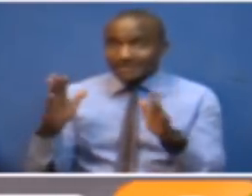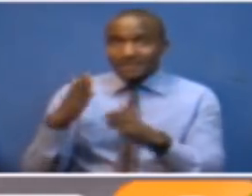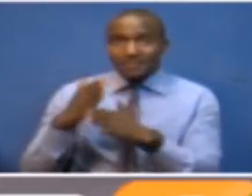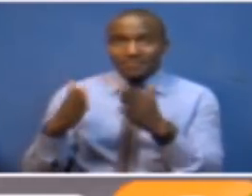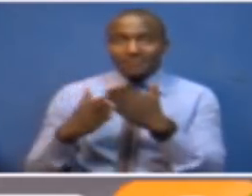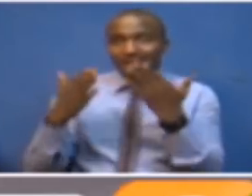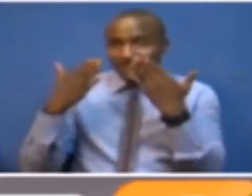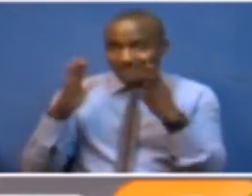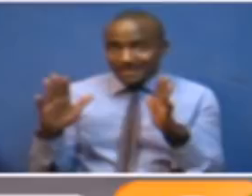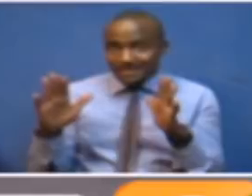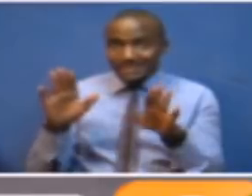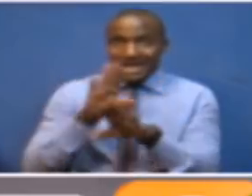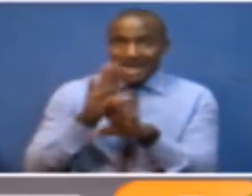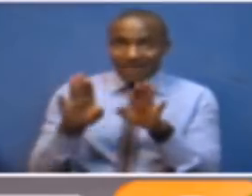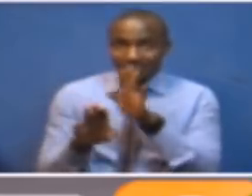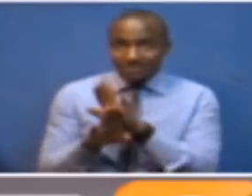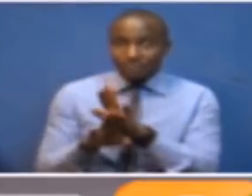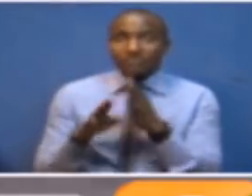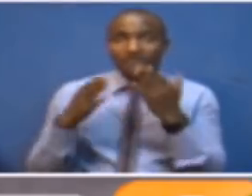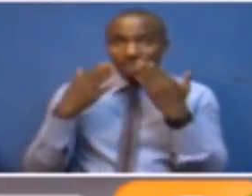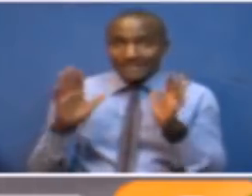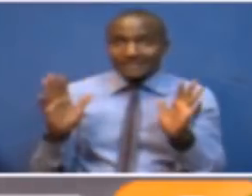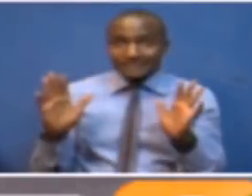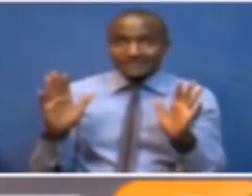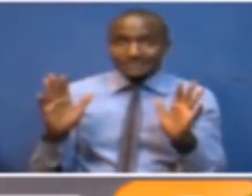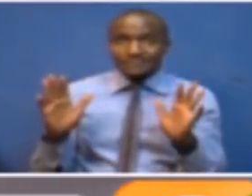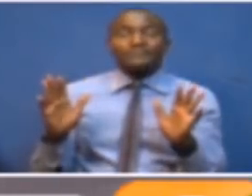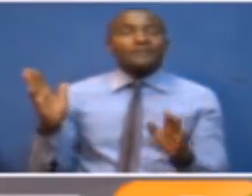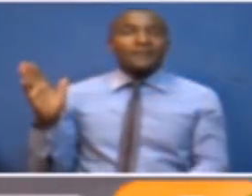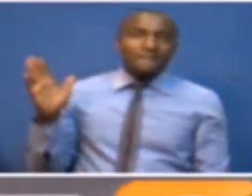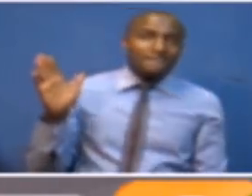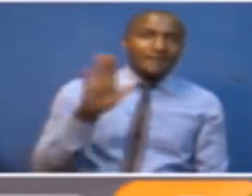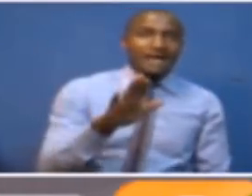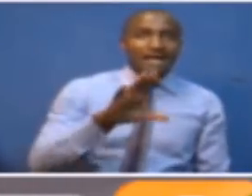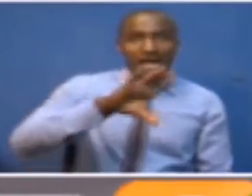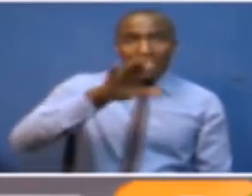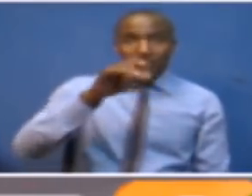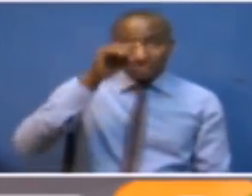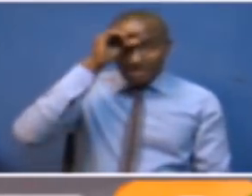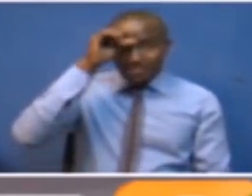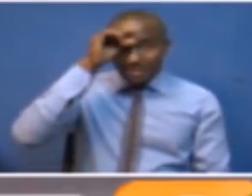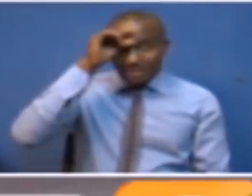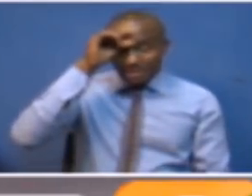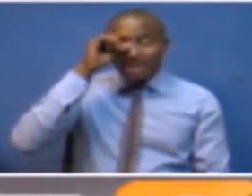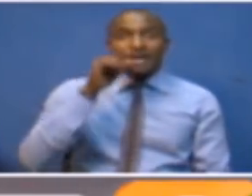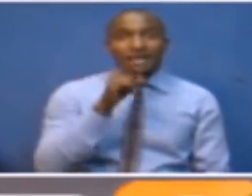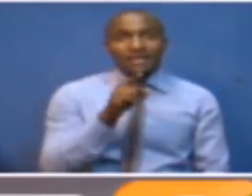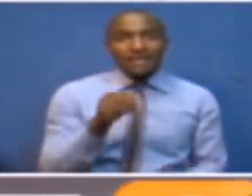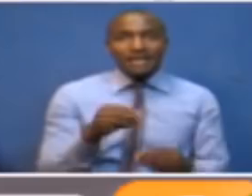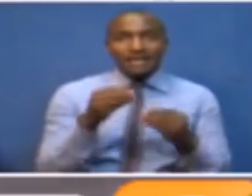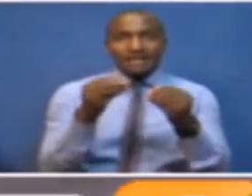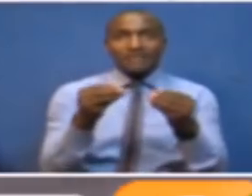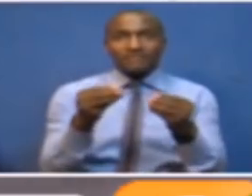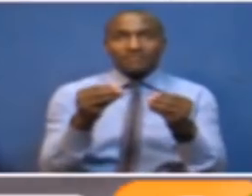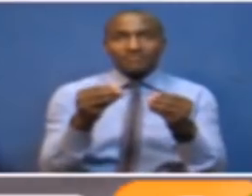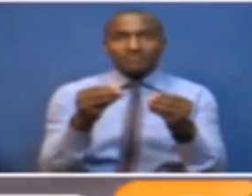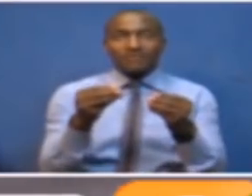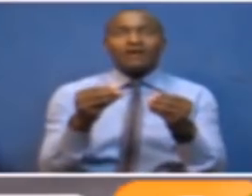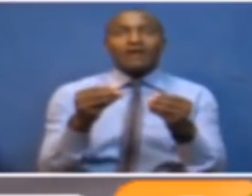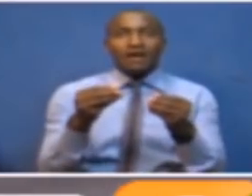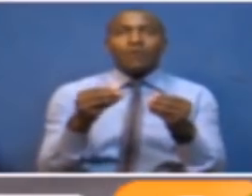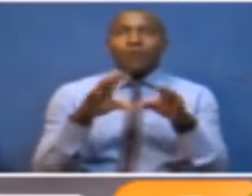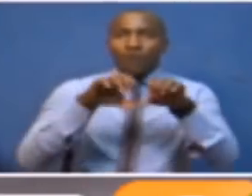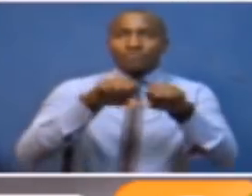done, constructed, it's finished, it's complete. You go back to the county government, who then issue you with what we're calling here an